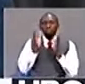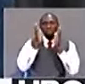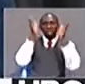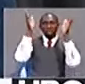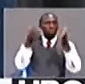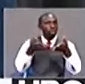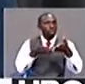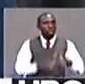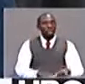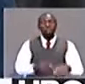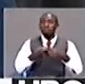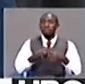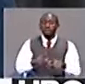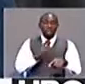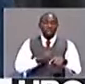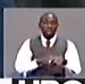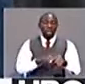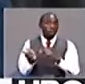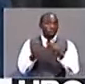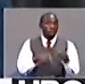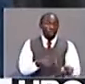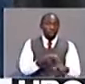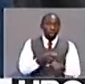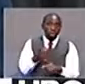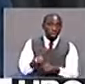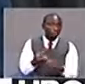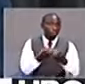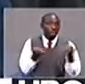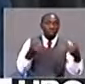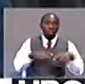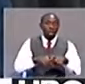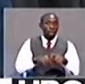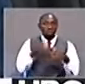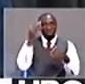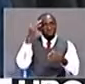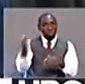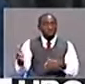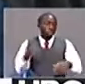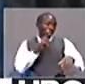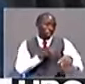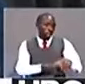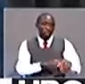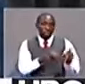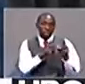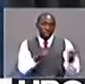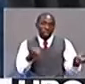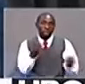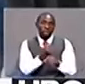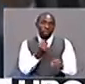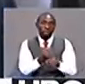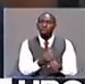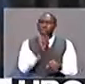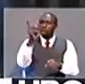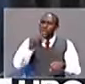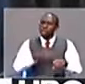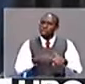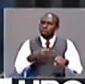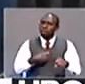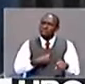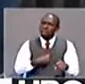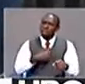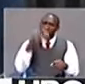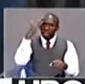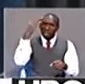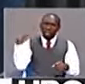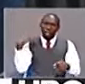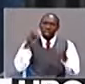not many of us knew him. But when he began his work, we worked with him and we did. And one time I was the teacher of one of the Catholic schools